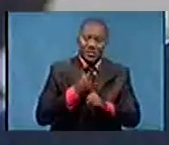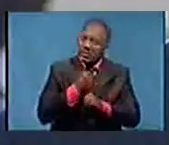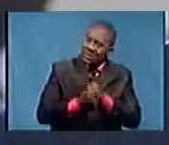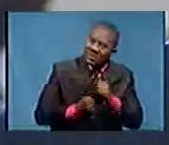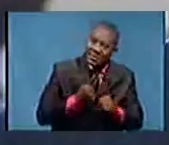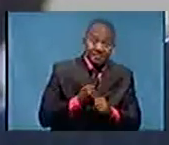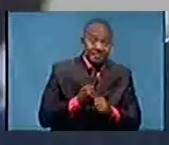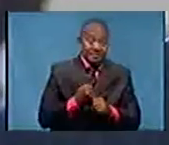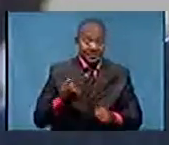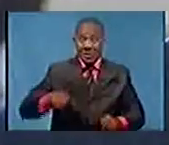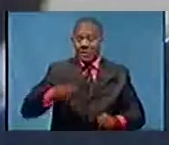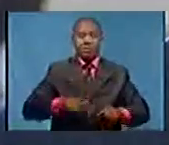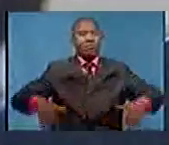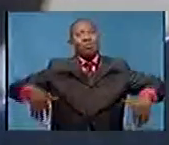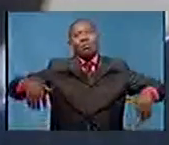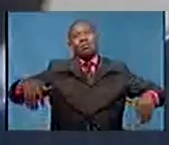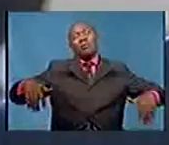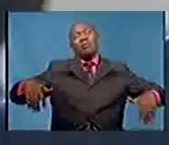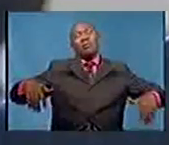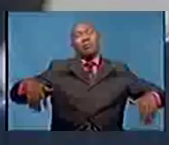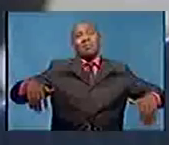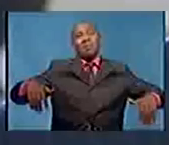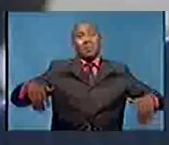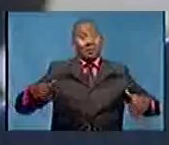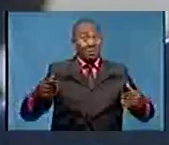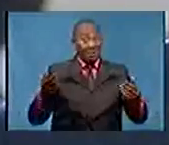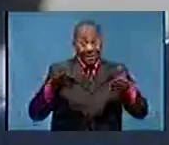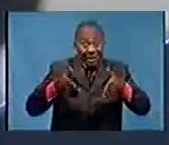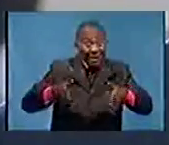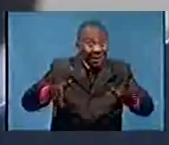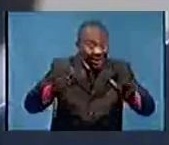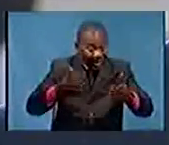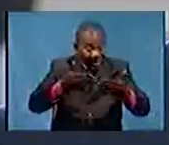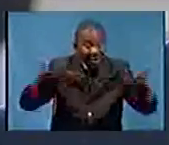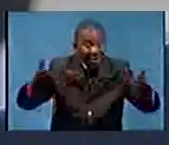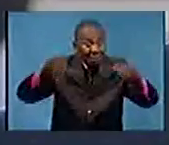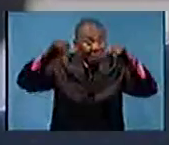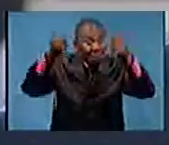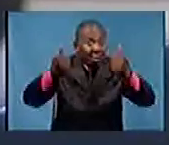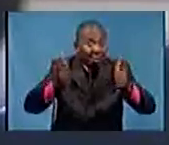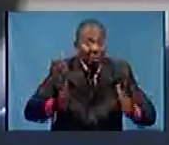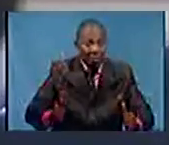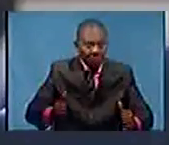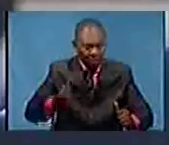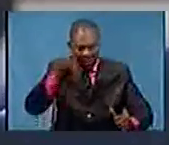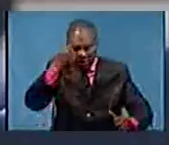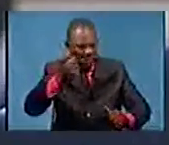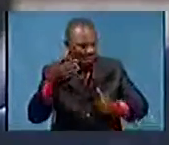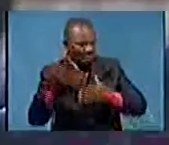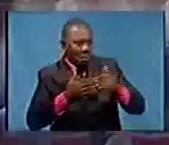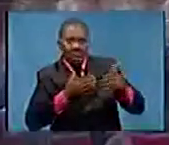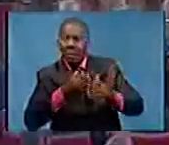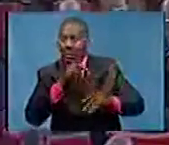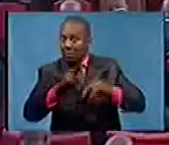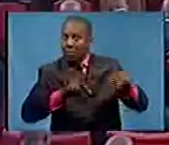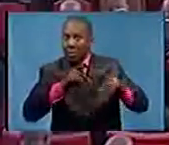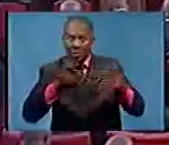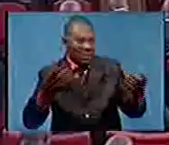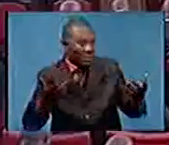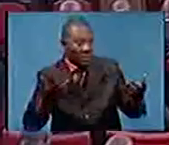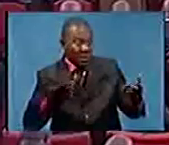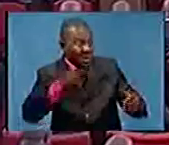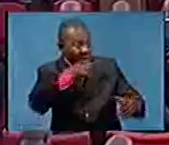And we should be sitting here with the state power and allow things to deteriorate for the ordinary people for whose sake we have been given this